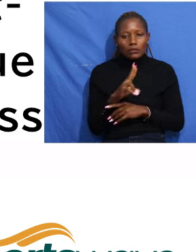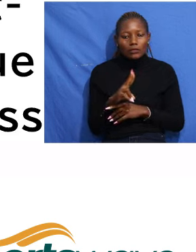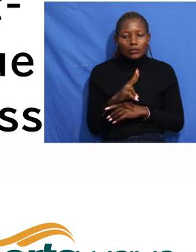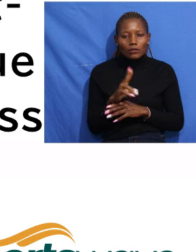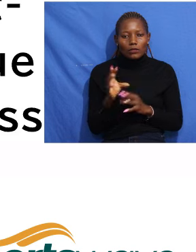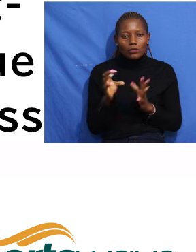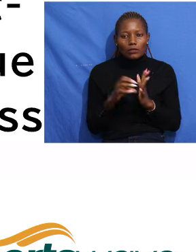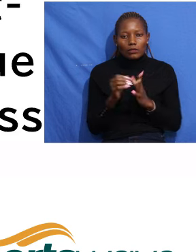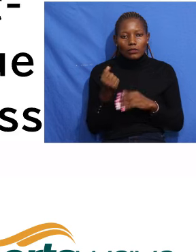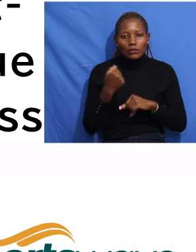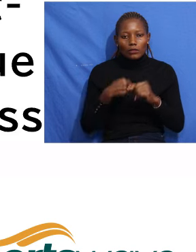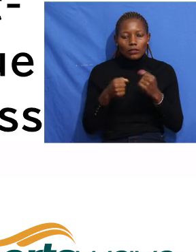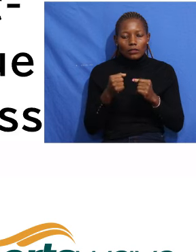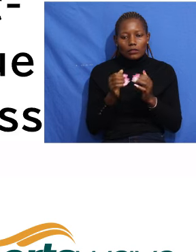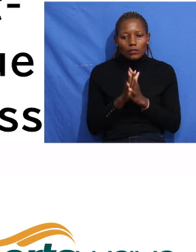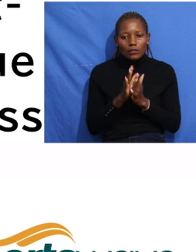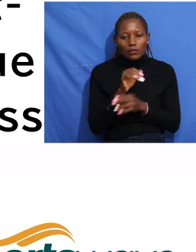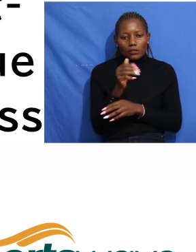muscle soreness.